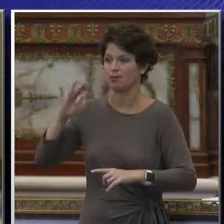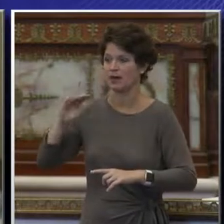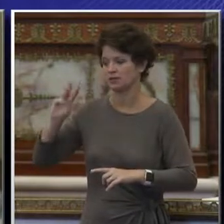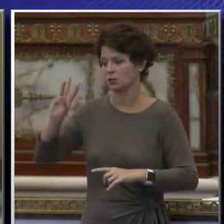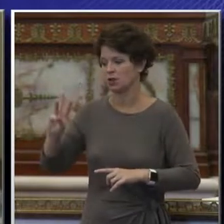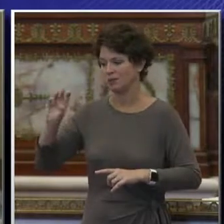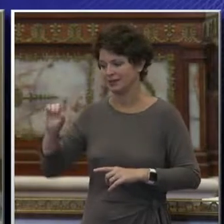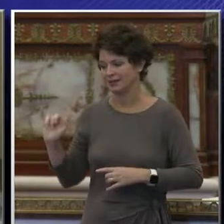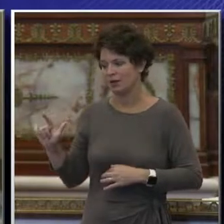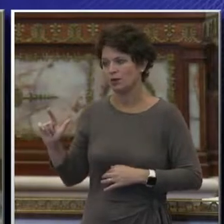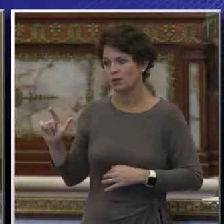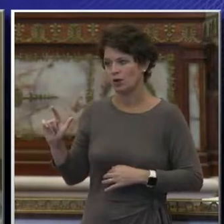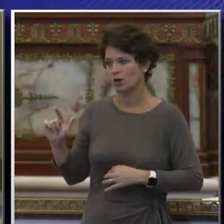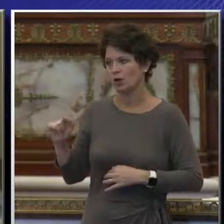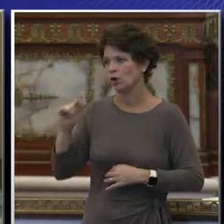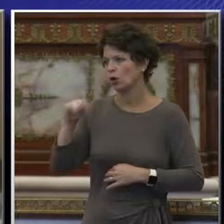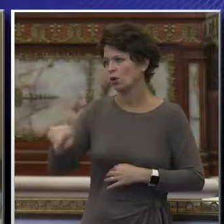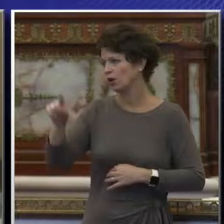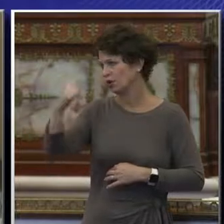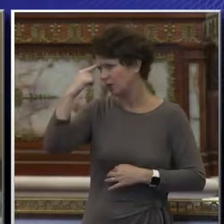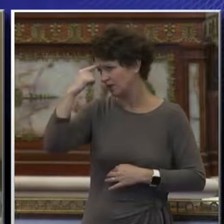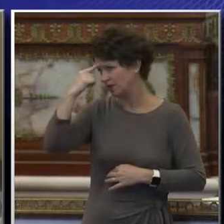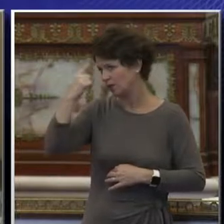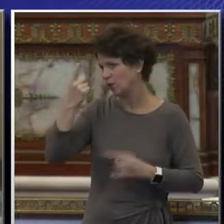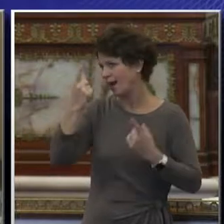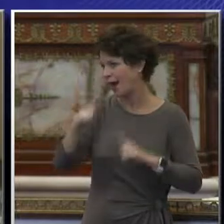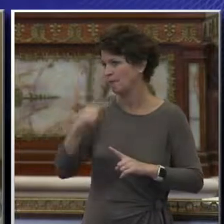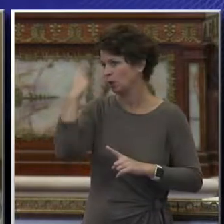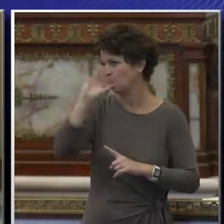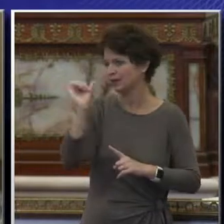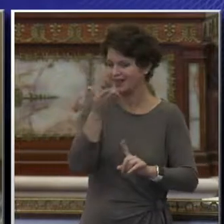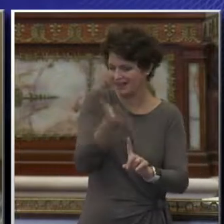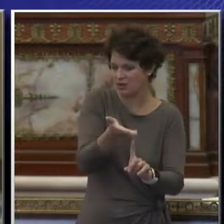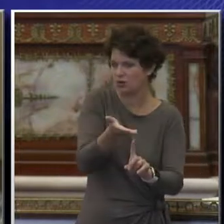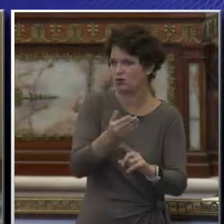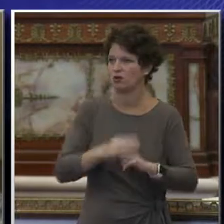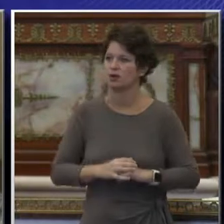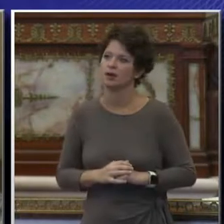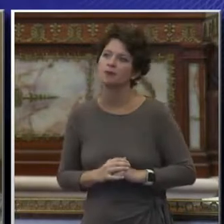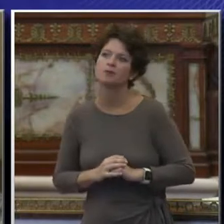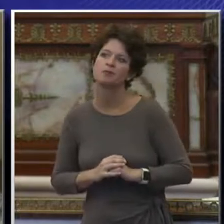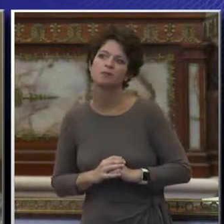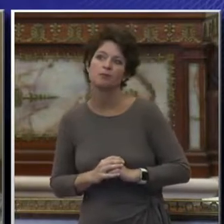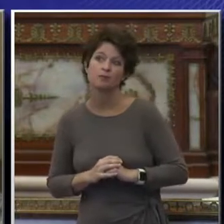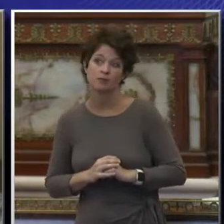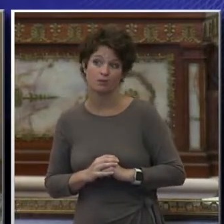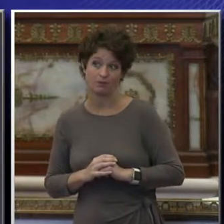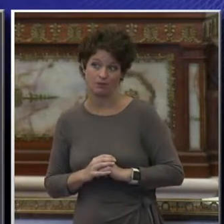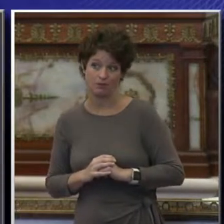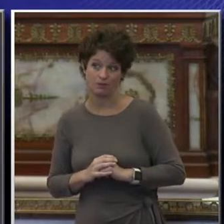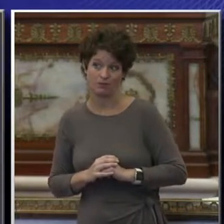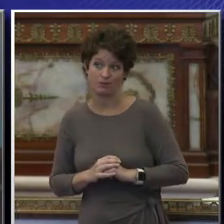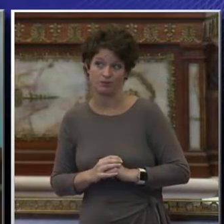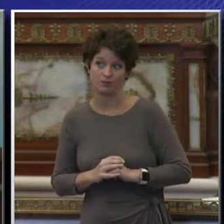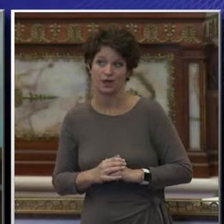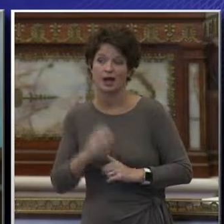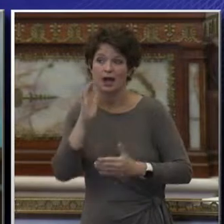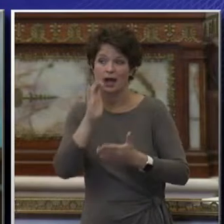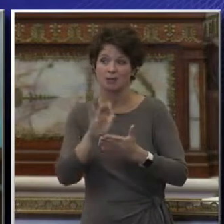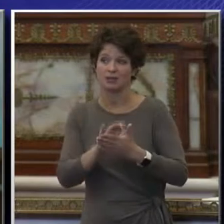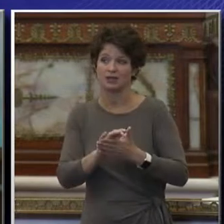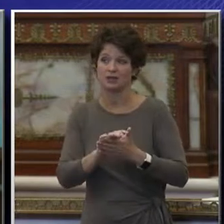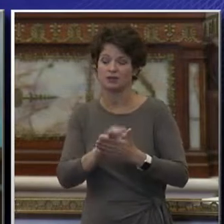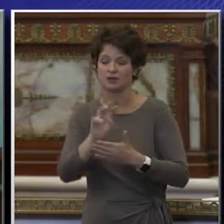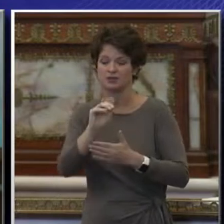Wilmington, Delaware, what do you think it would look like there? And then I believe that there's a master